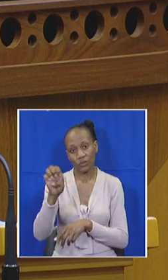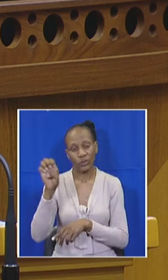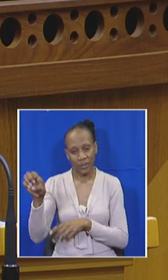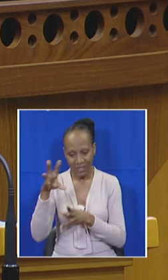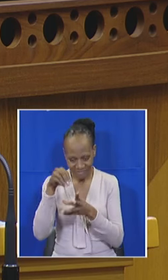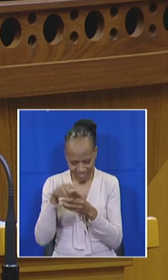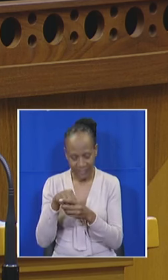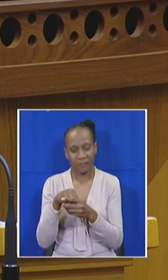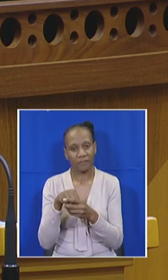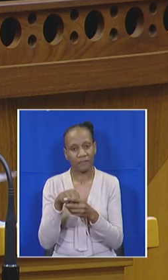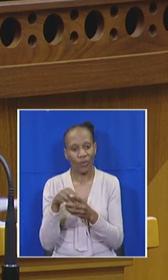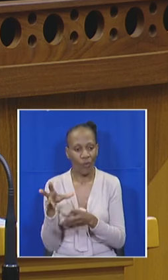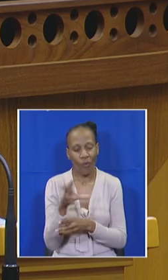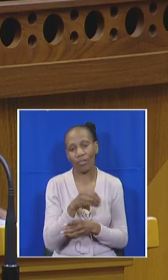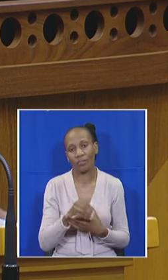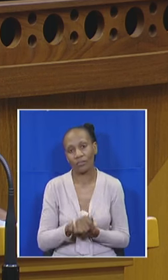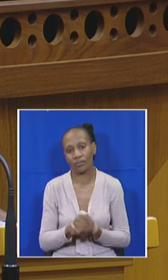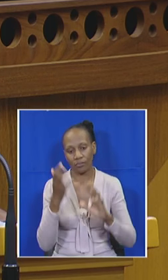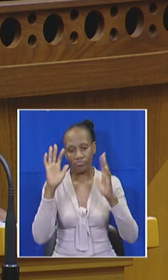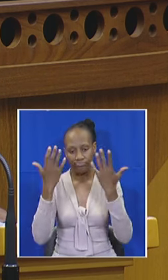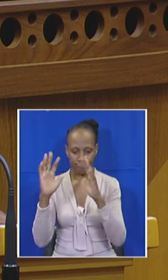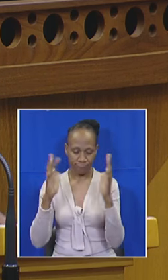empowerment charters.